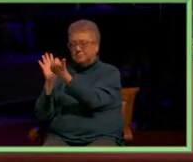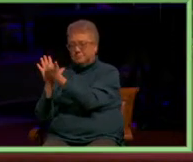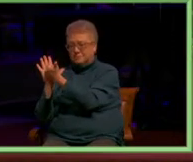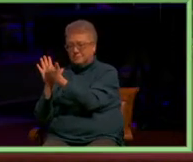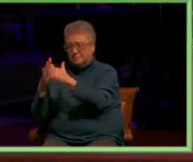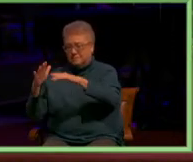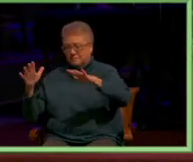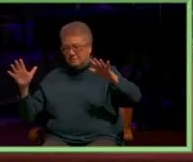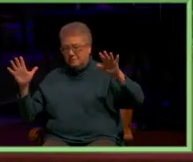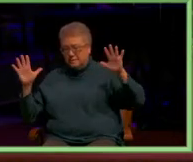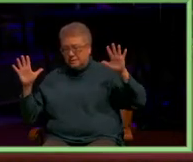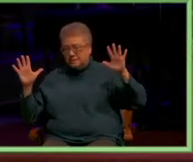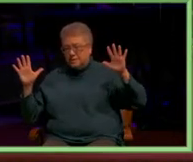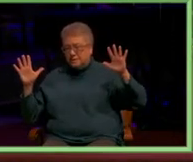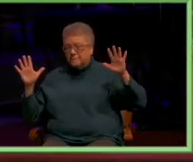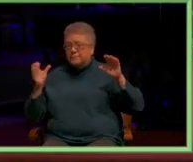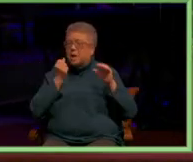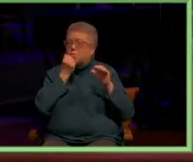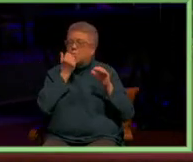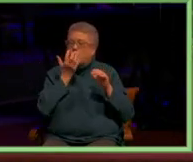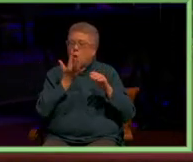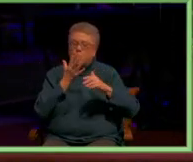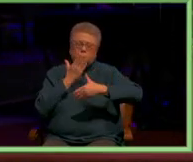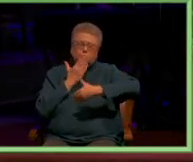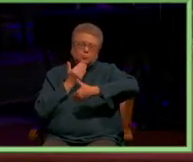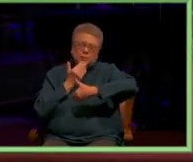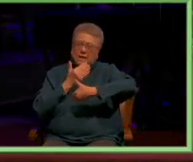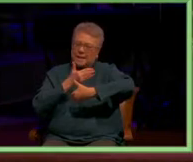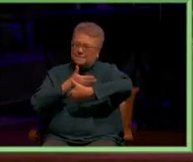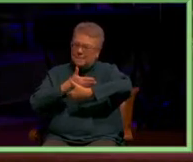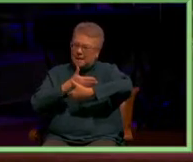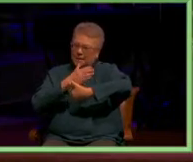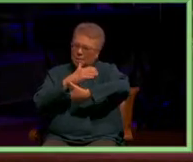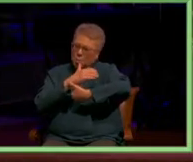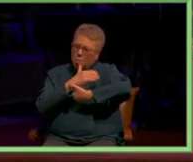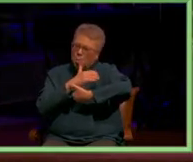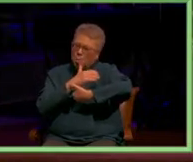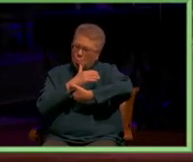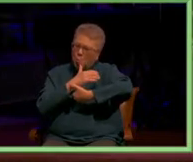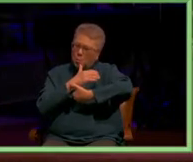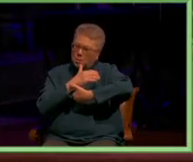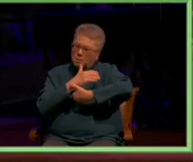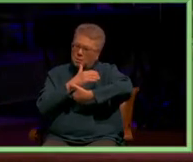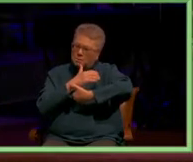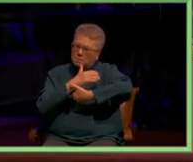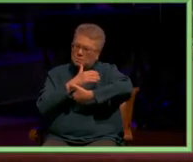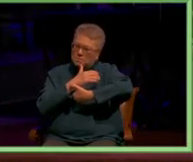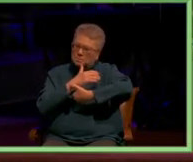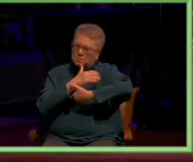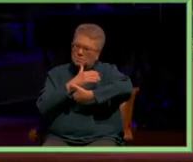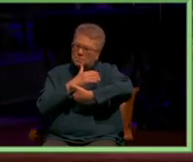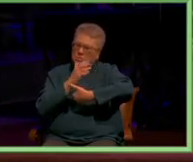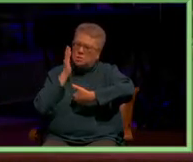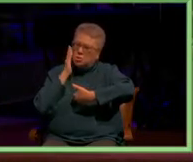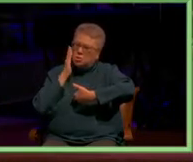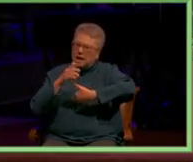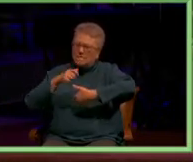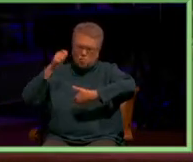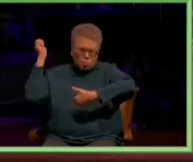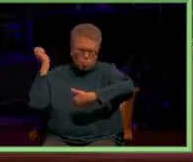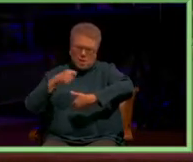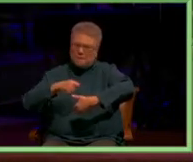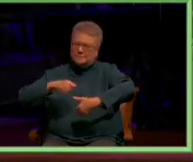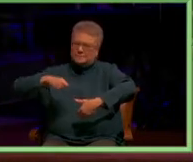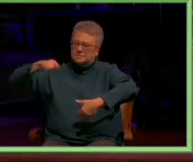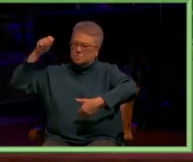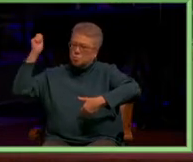That warm, cuddly baby held to her chest would have whips across its